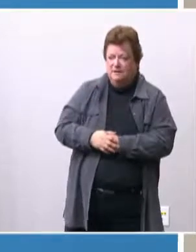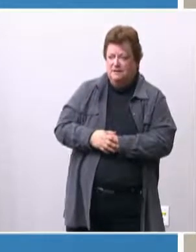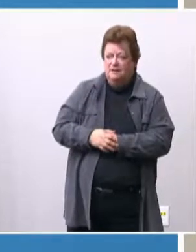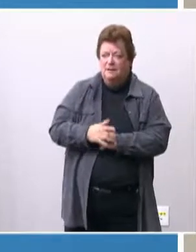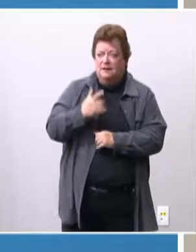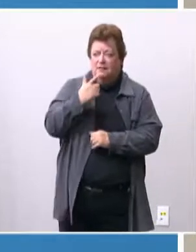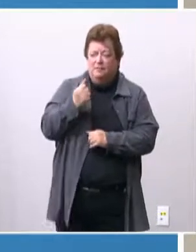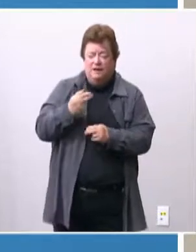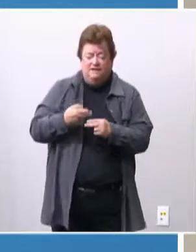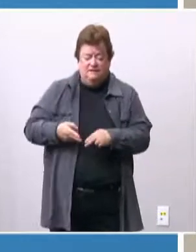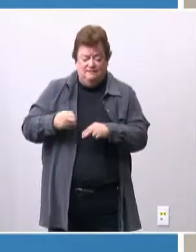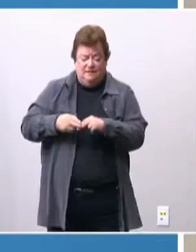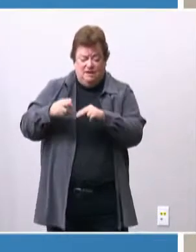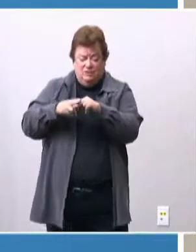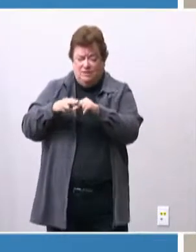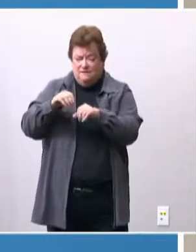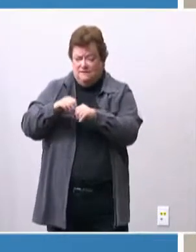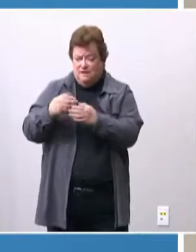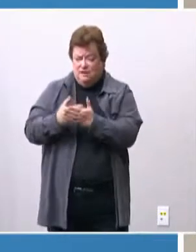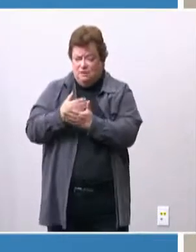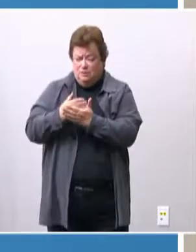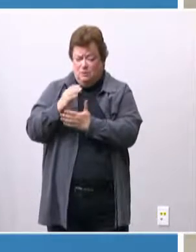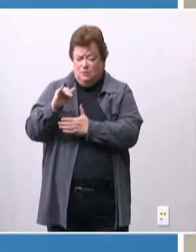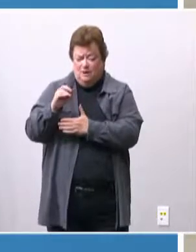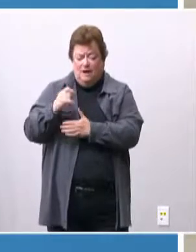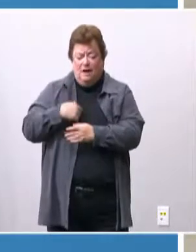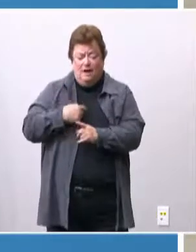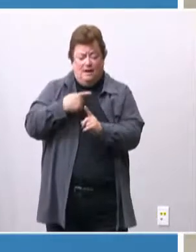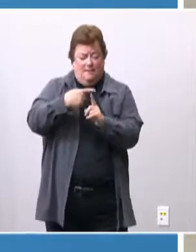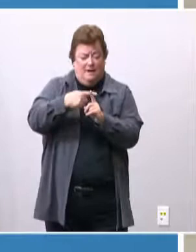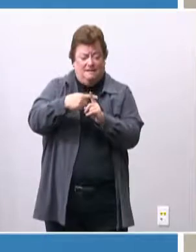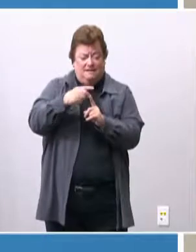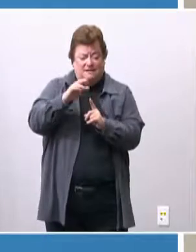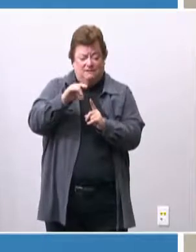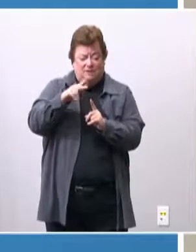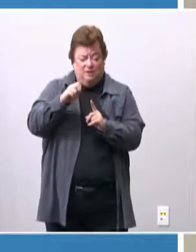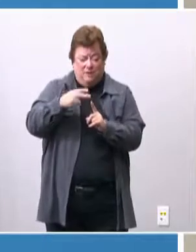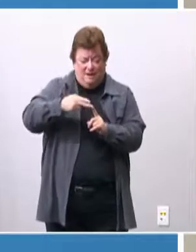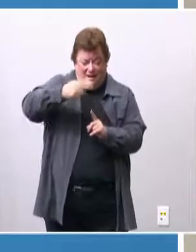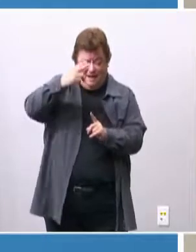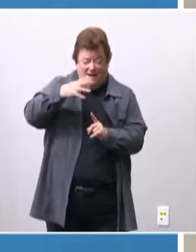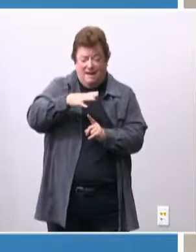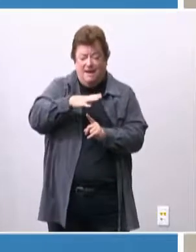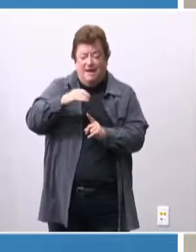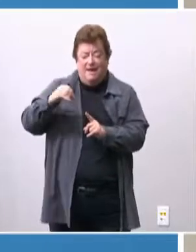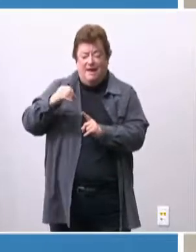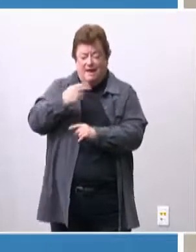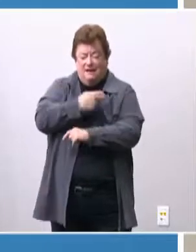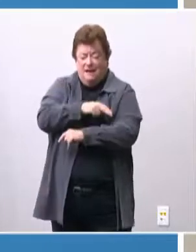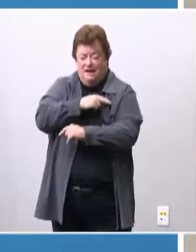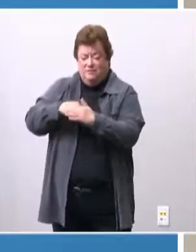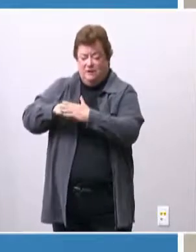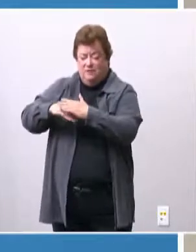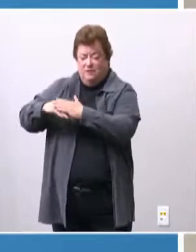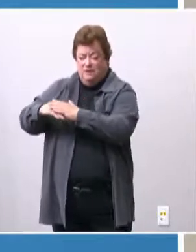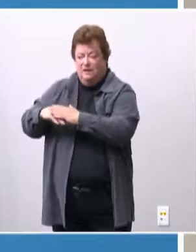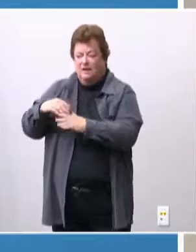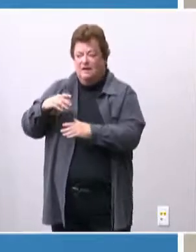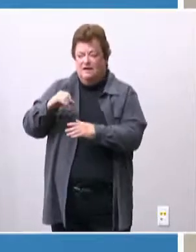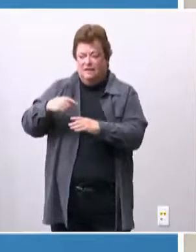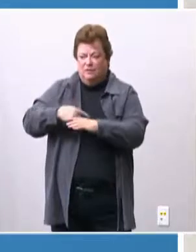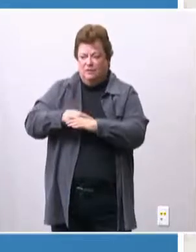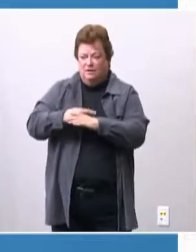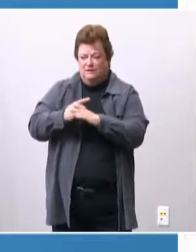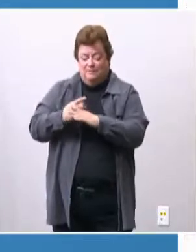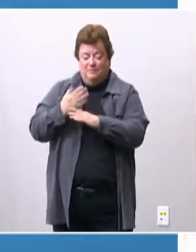to the increase in new cases, our higher positivity rate, and the strained hospital capacity, the risk dial is